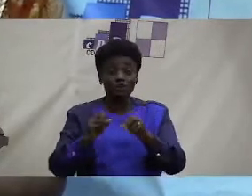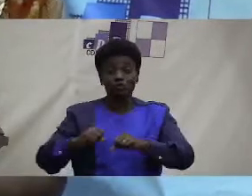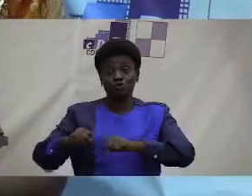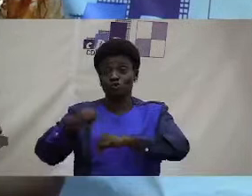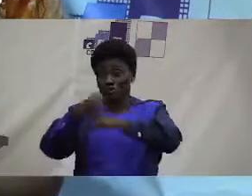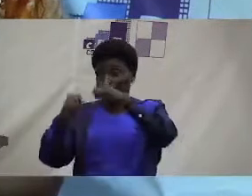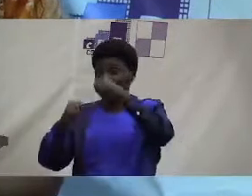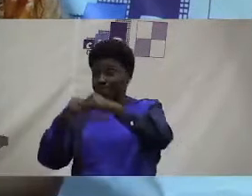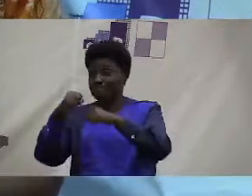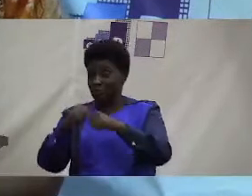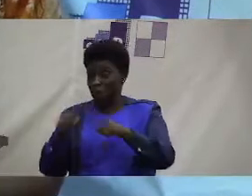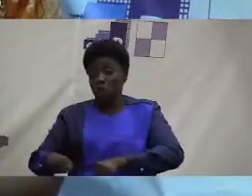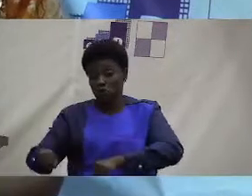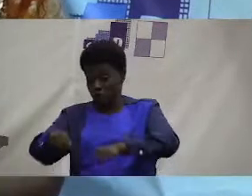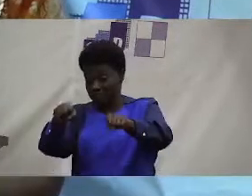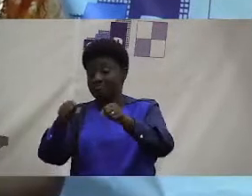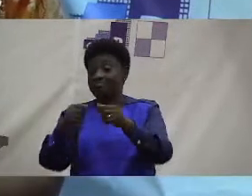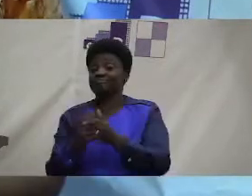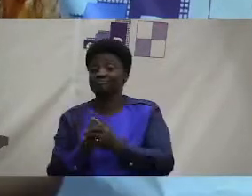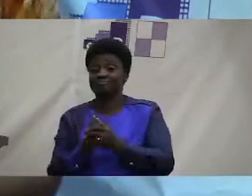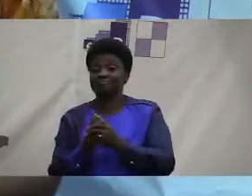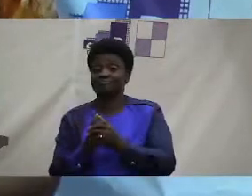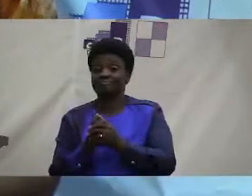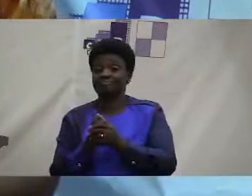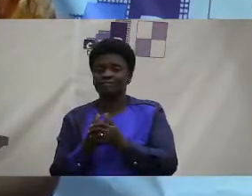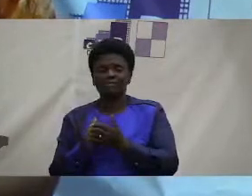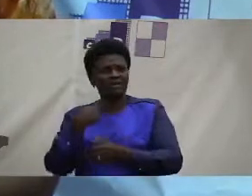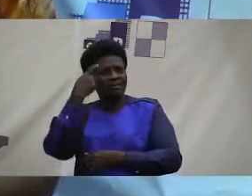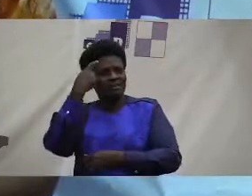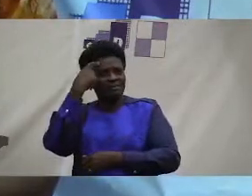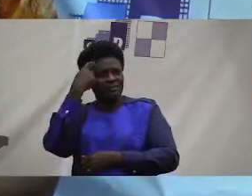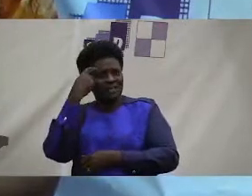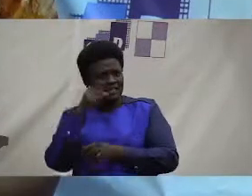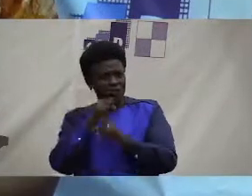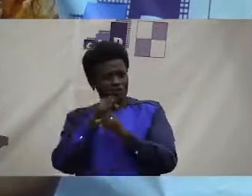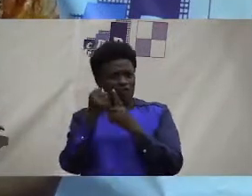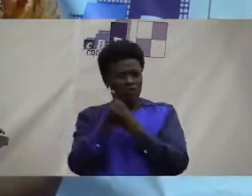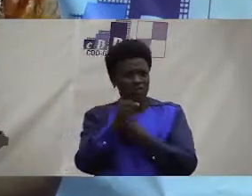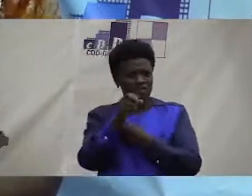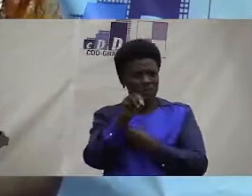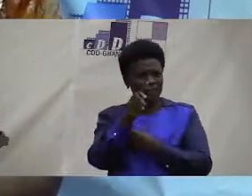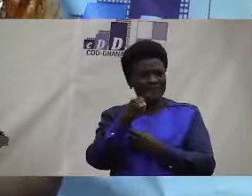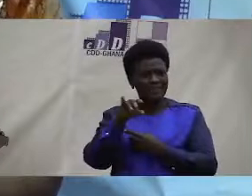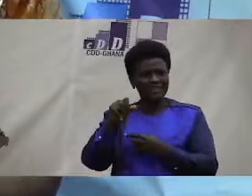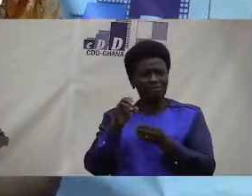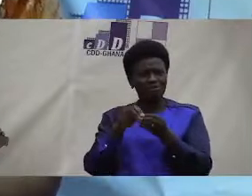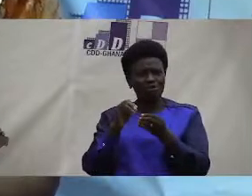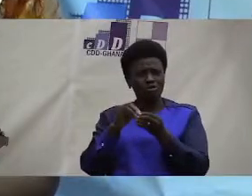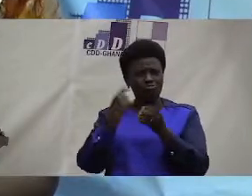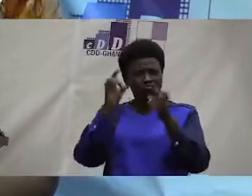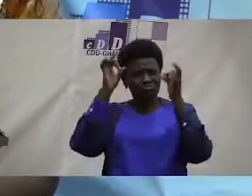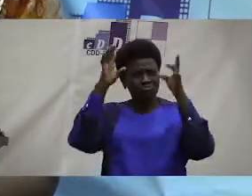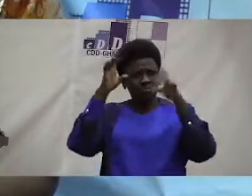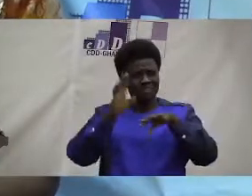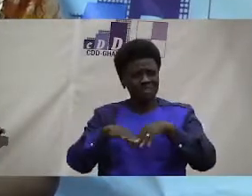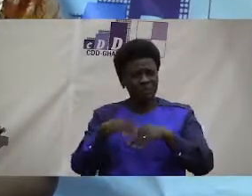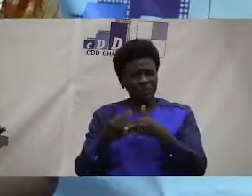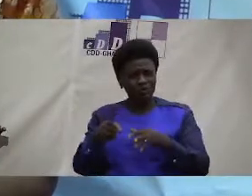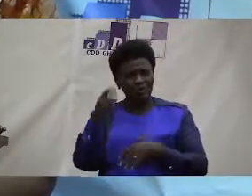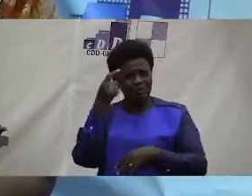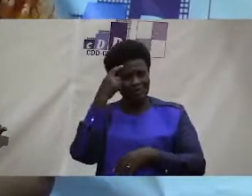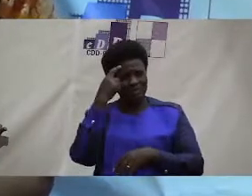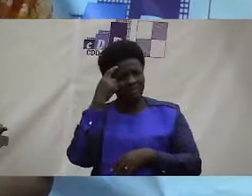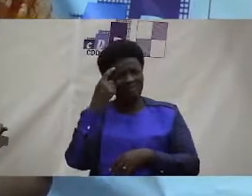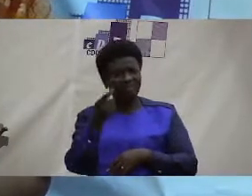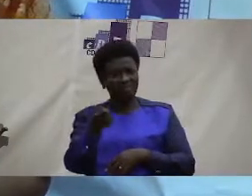do. Now, when it comes to social media, I think the social media is actually much more dangerous than we are thinking about. And the attention we